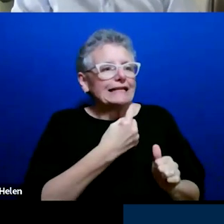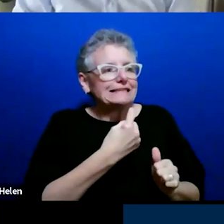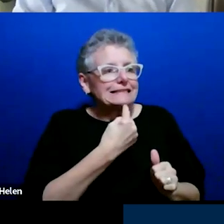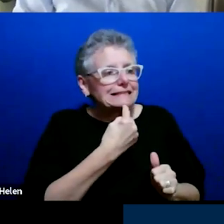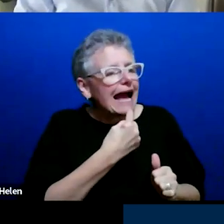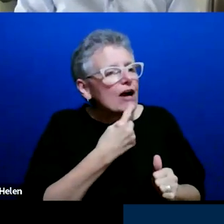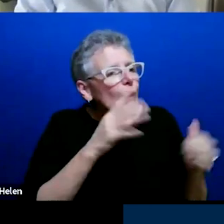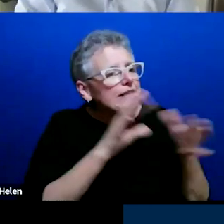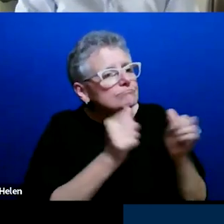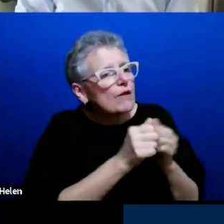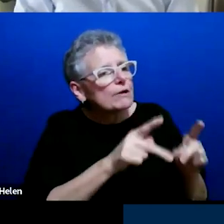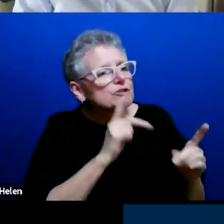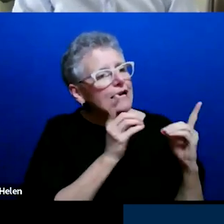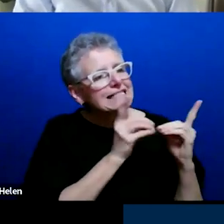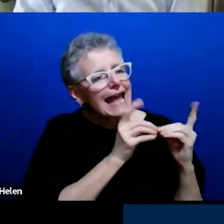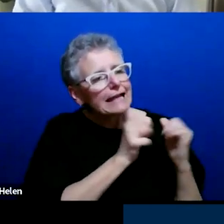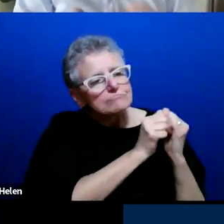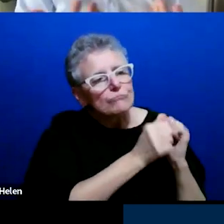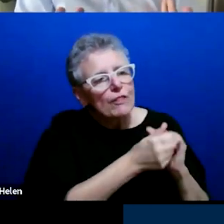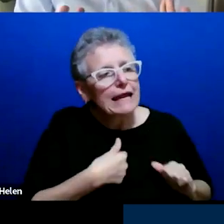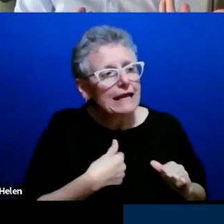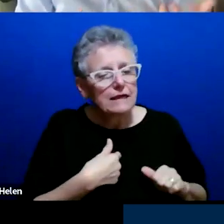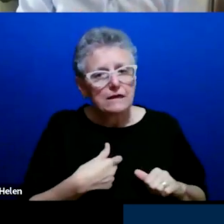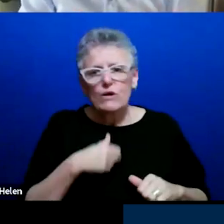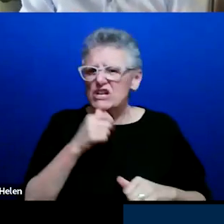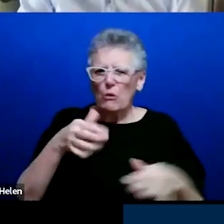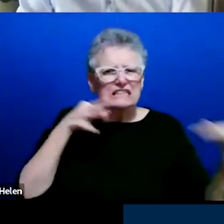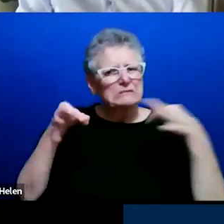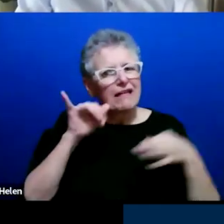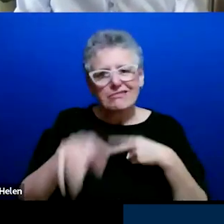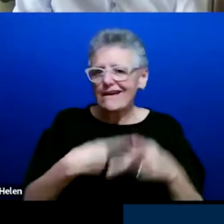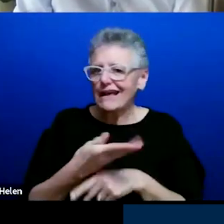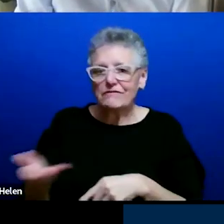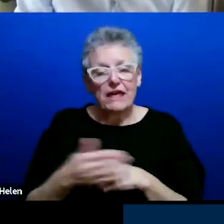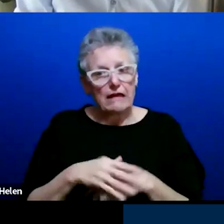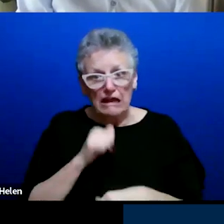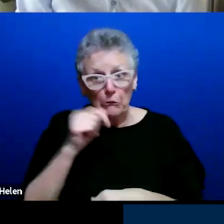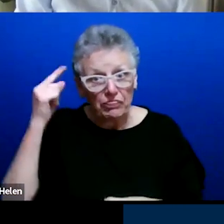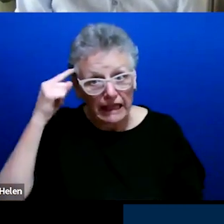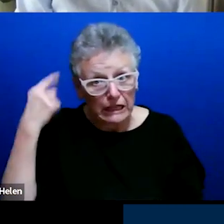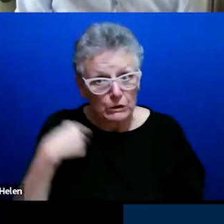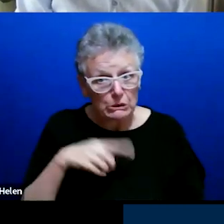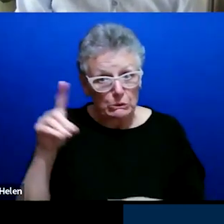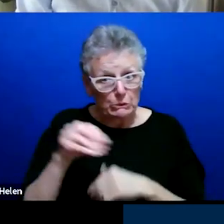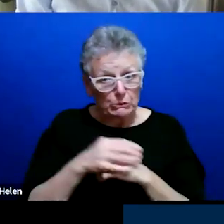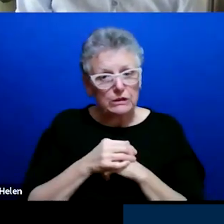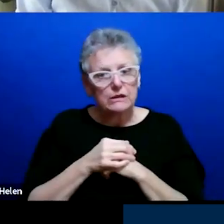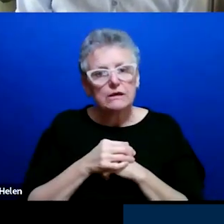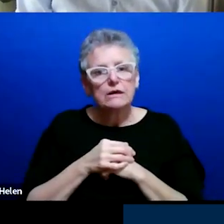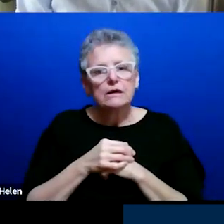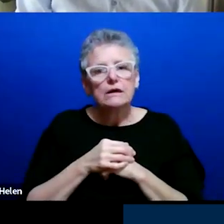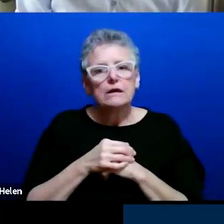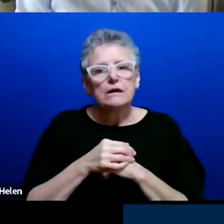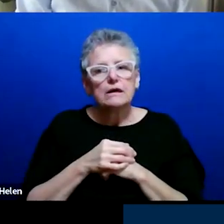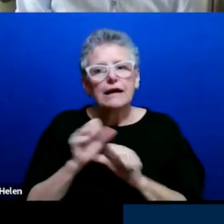on a date with me? I can't hear anything else. We don't talk about that kind of stuff, I don't think. I can